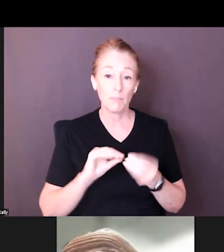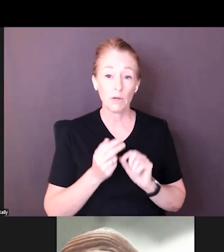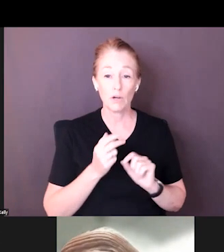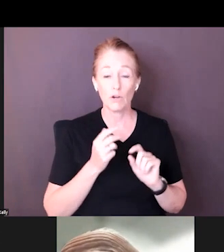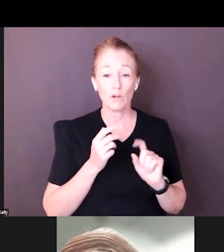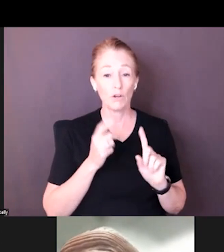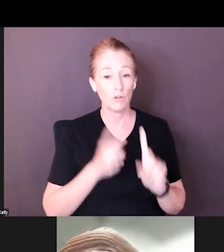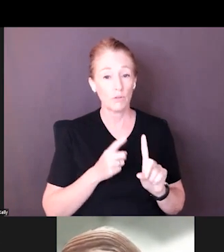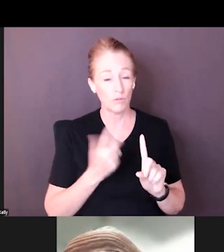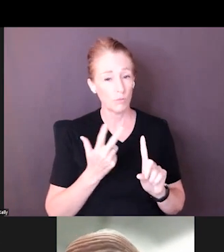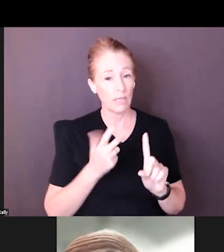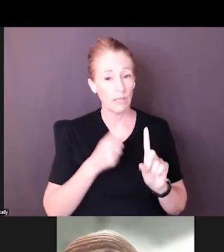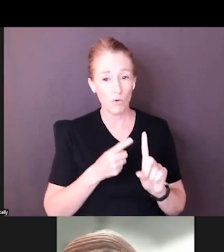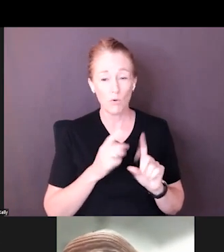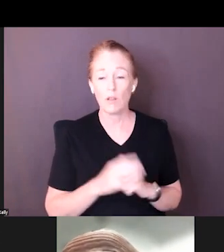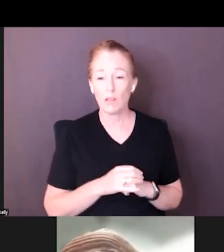care